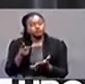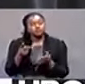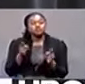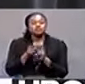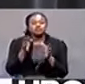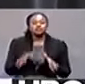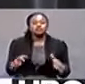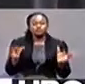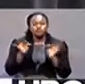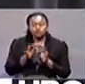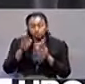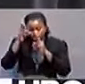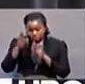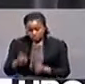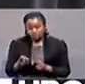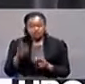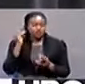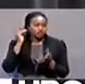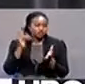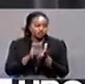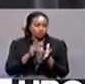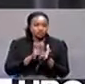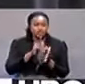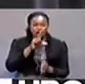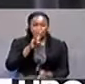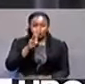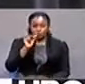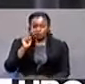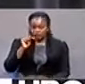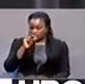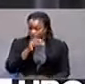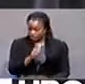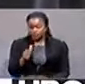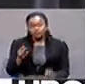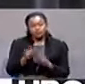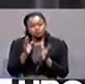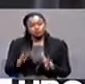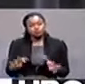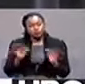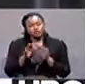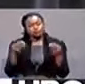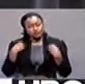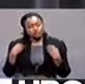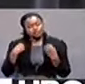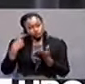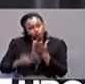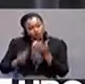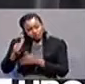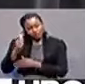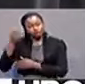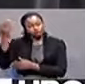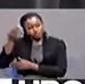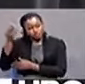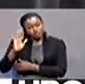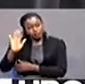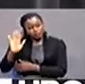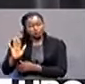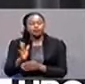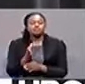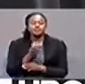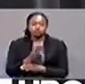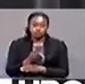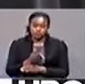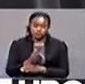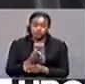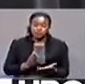respect Dr. Cyprian Luanga and practice what he preached in his ministry.